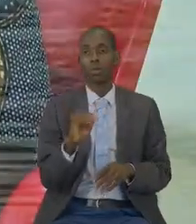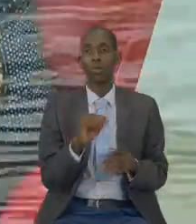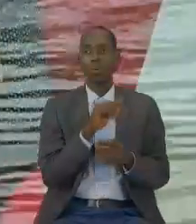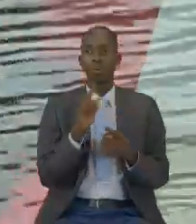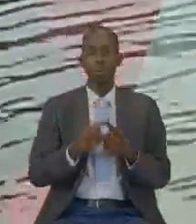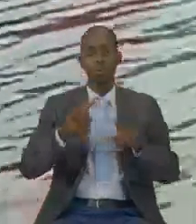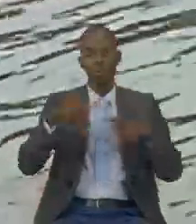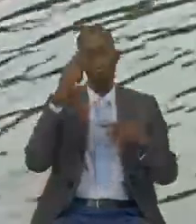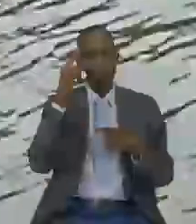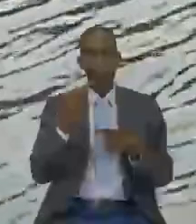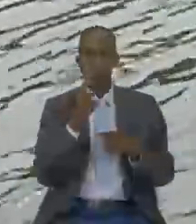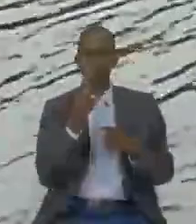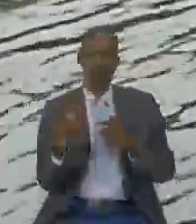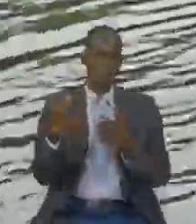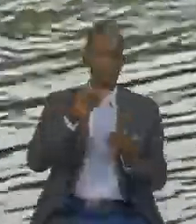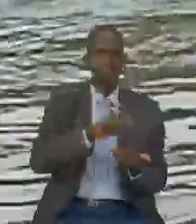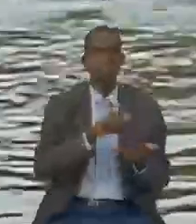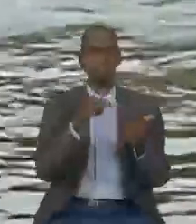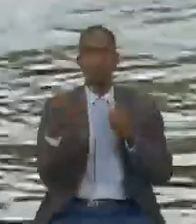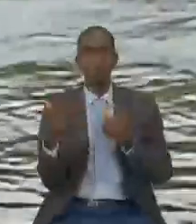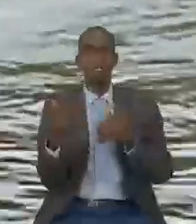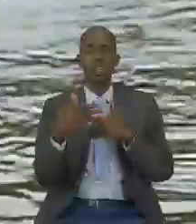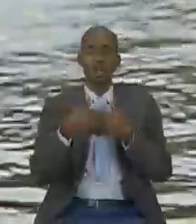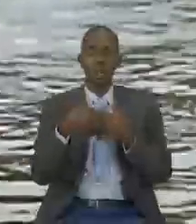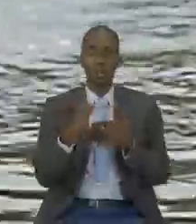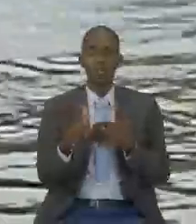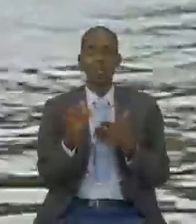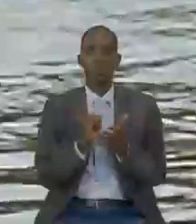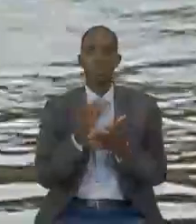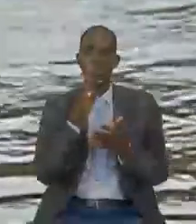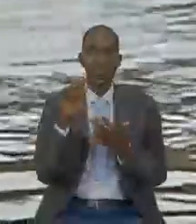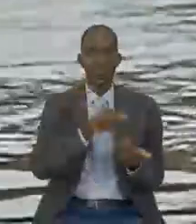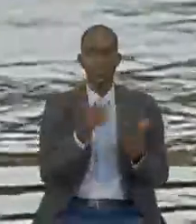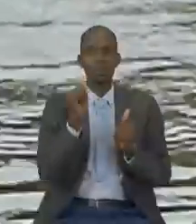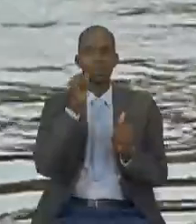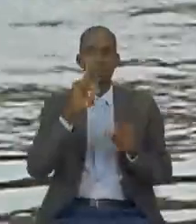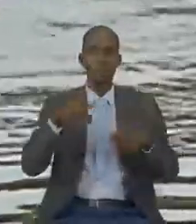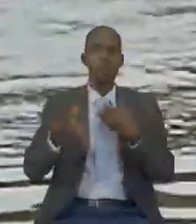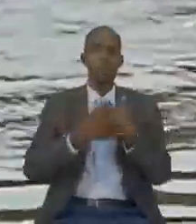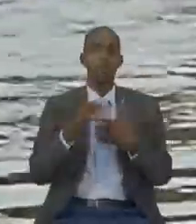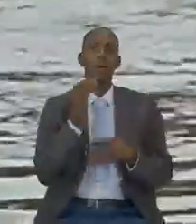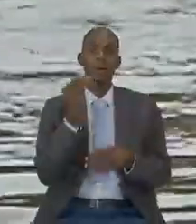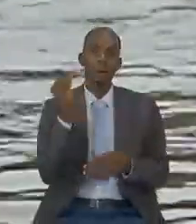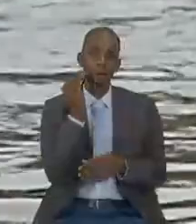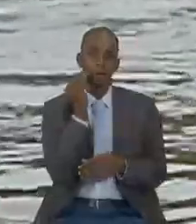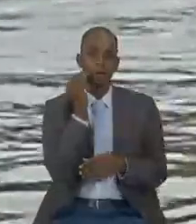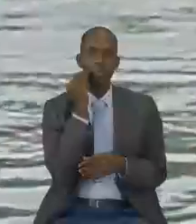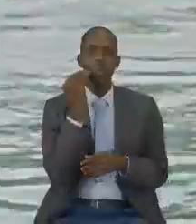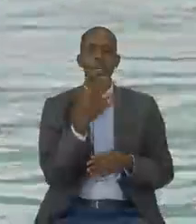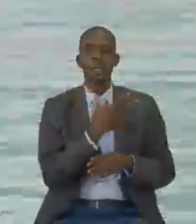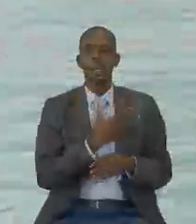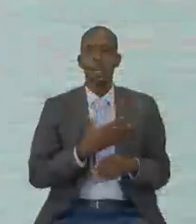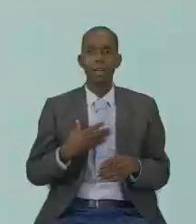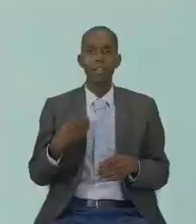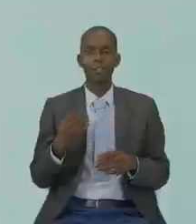water baptism. So after the baptism, that day I went home. When I went home, I feel this